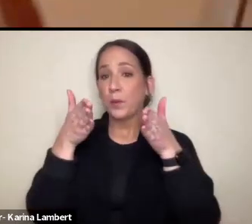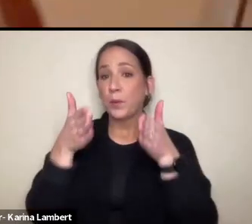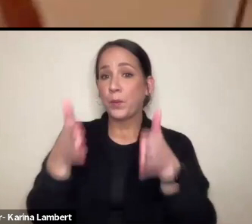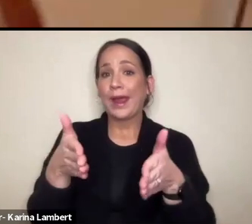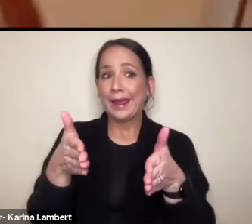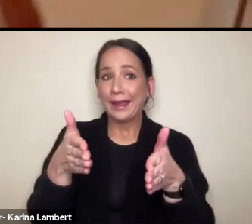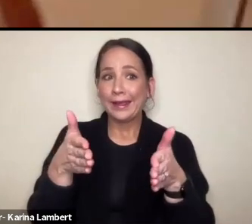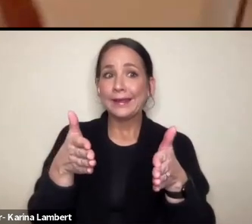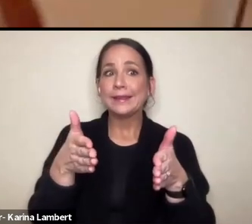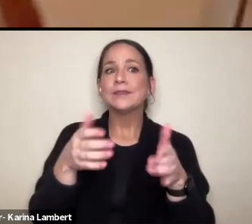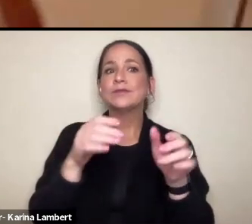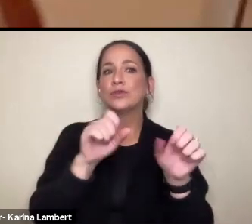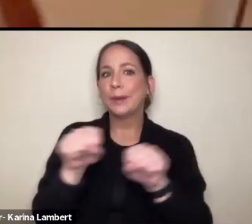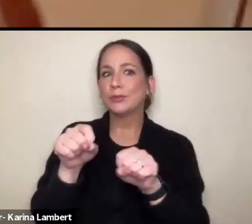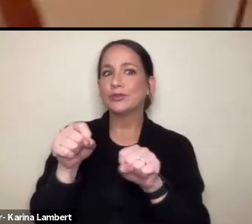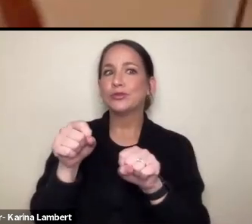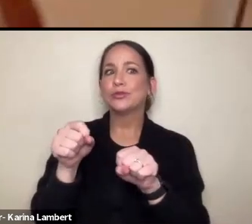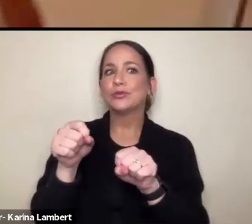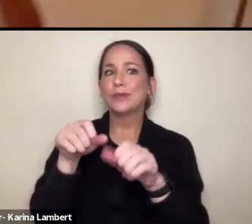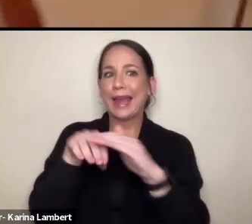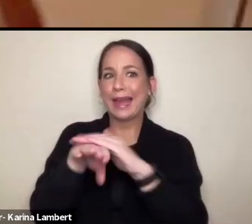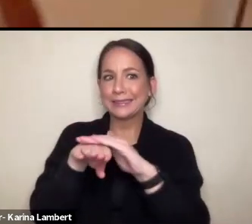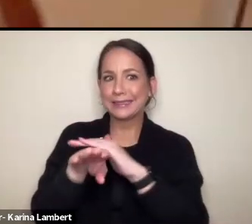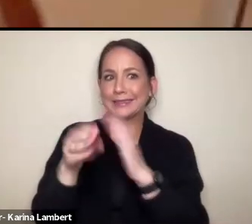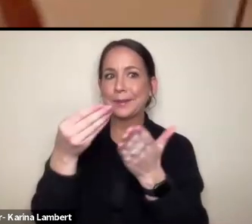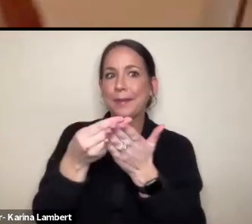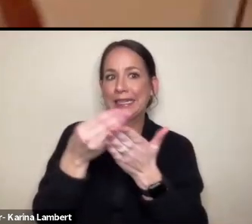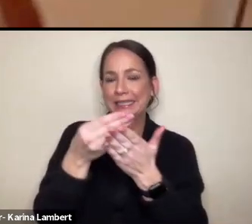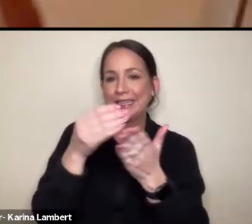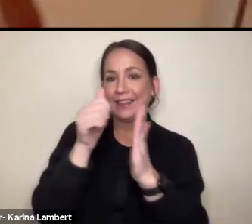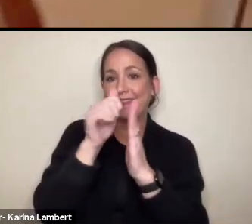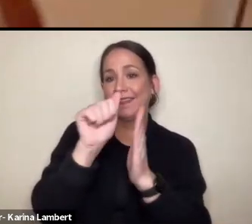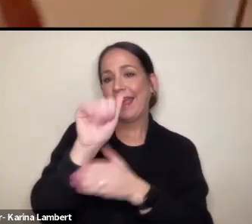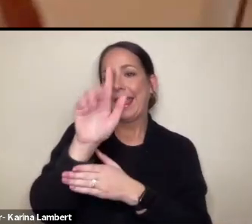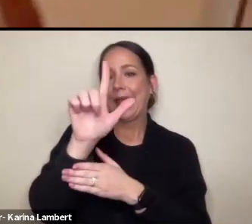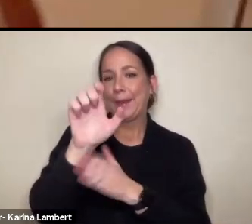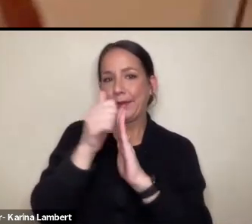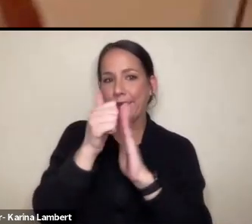to get money out of the ABLE account. One is to request paper check